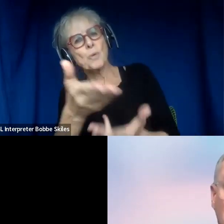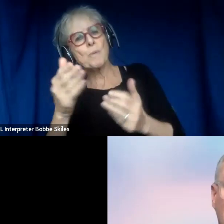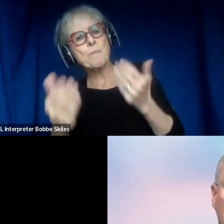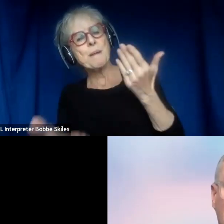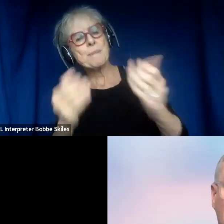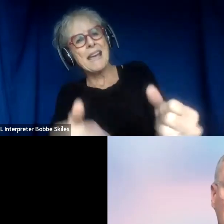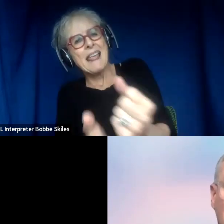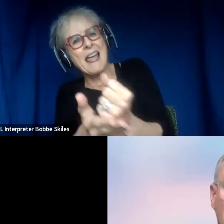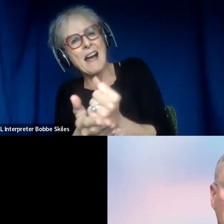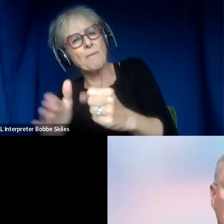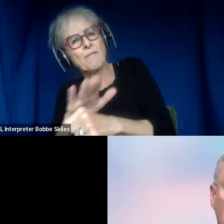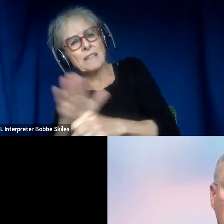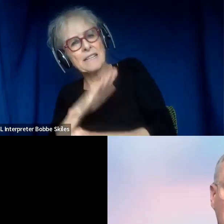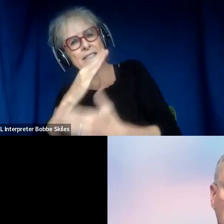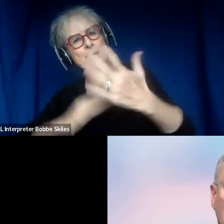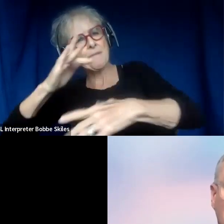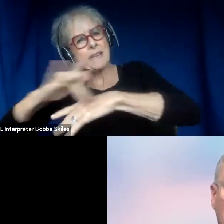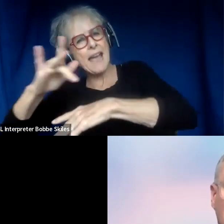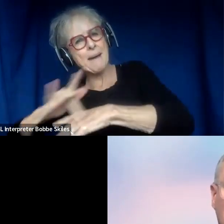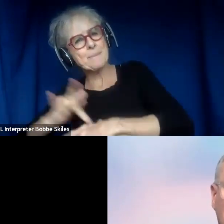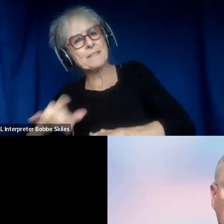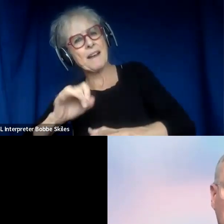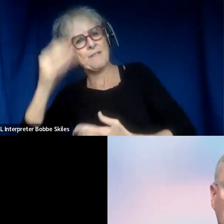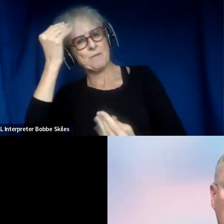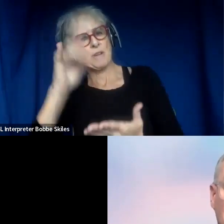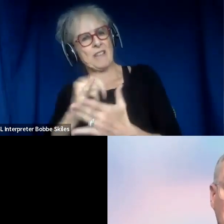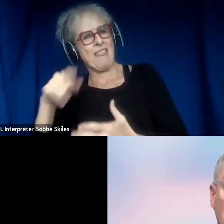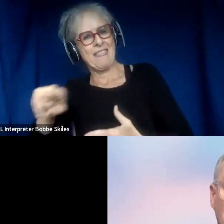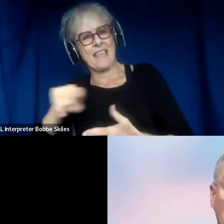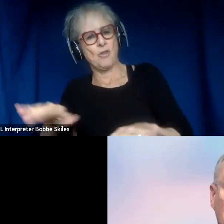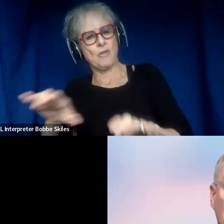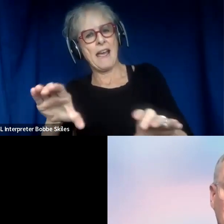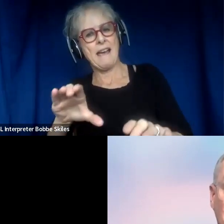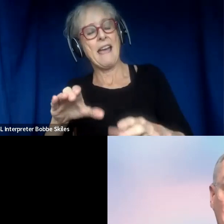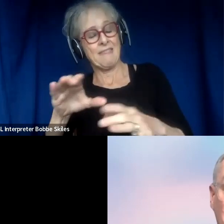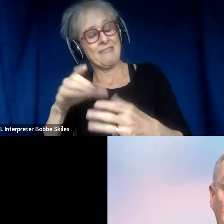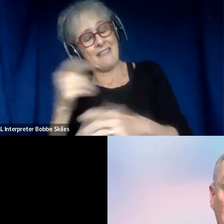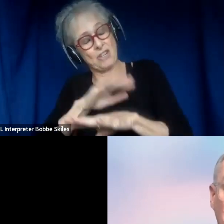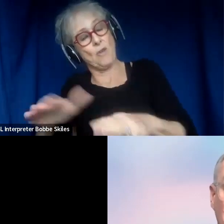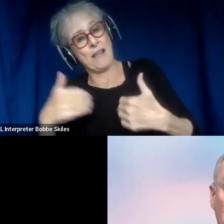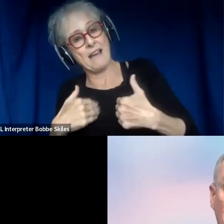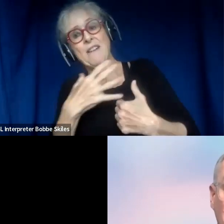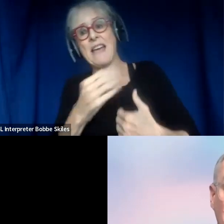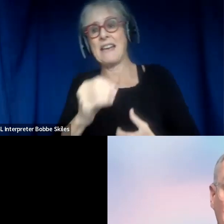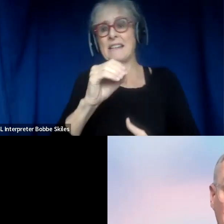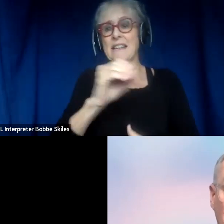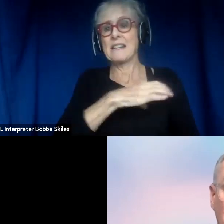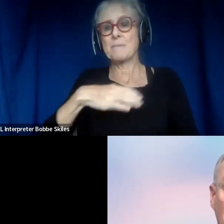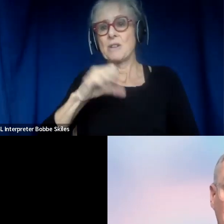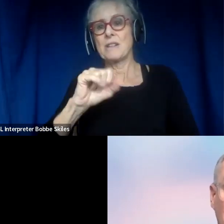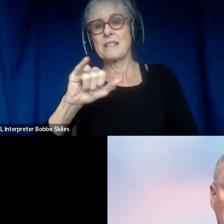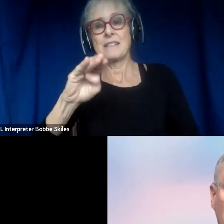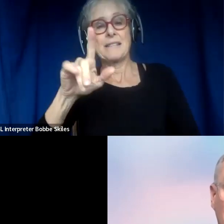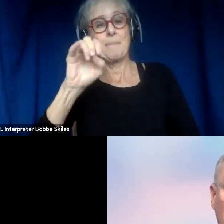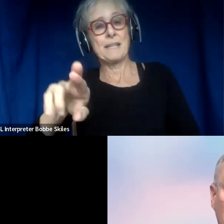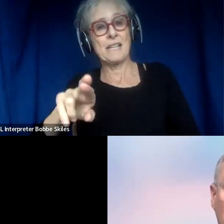help fill in some of the gaps of information that perhaps we don't have. And true to that experience, we have Commissioner Sidley, who has